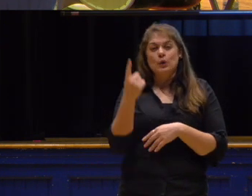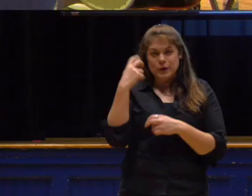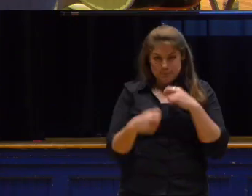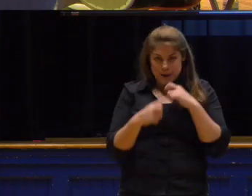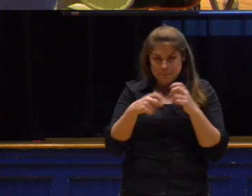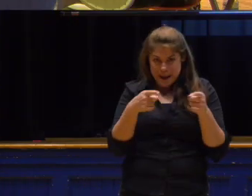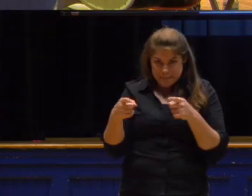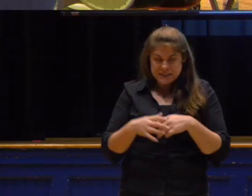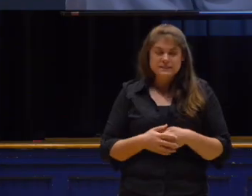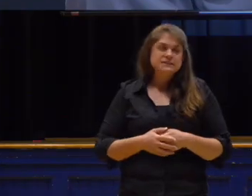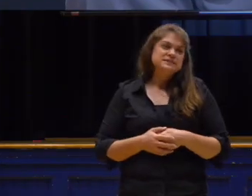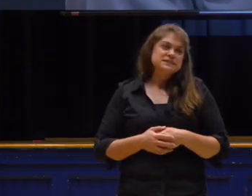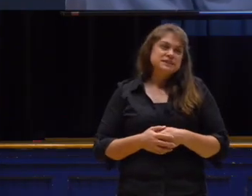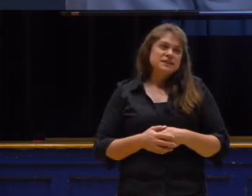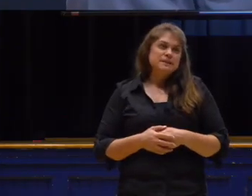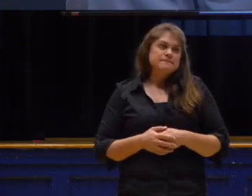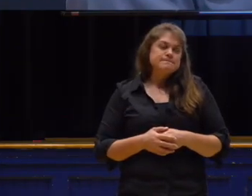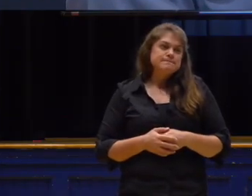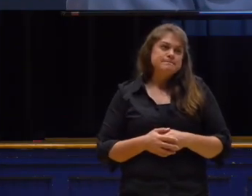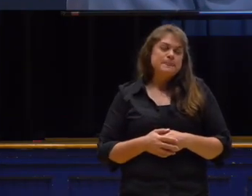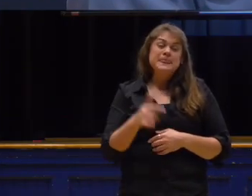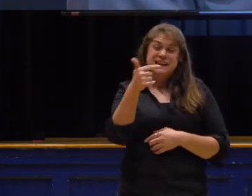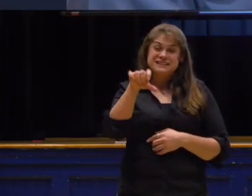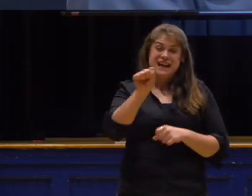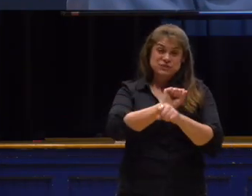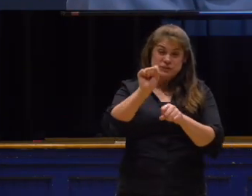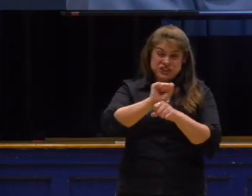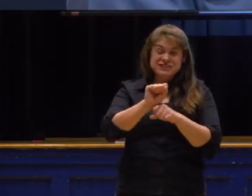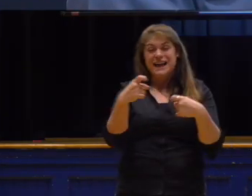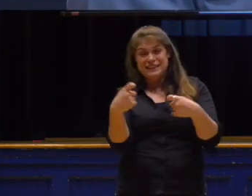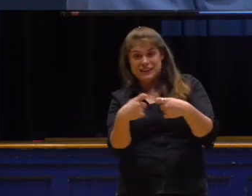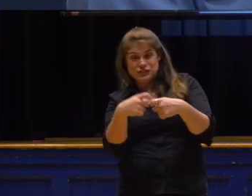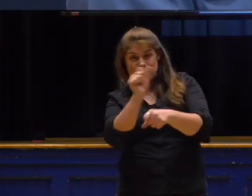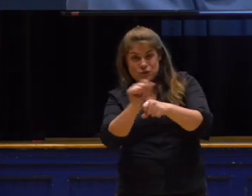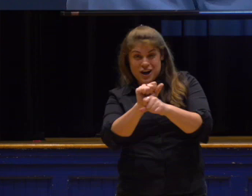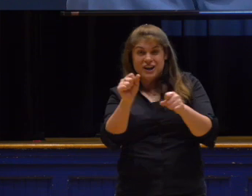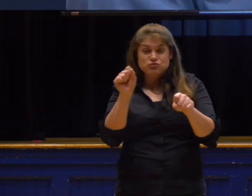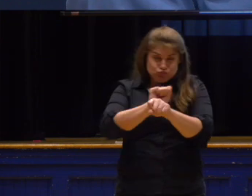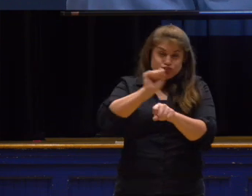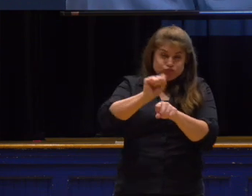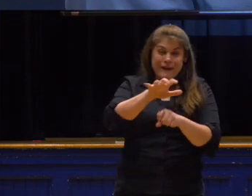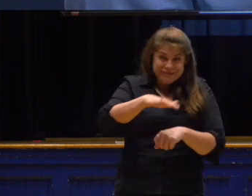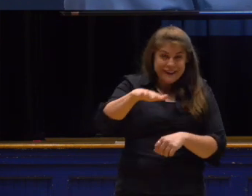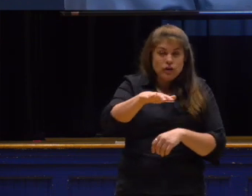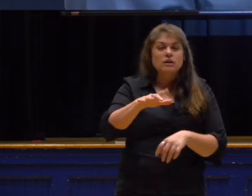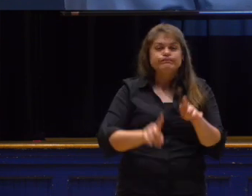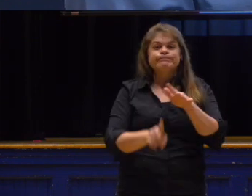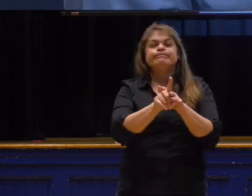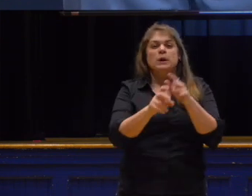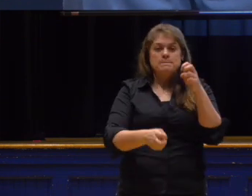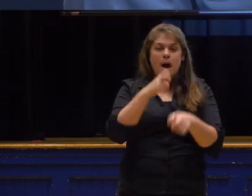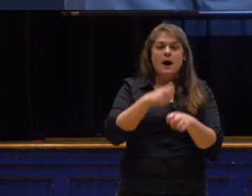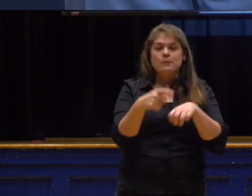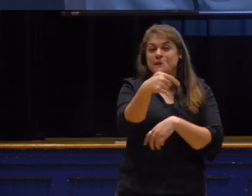because one of the problems that ran into was gas work, electric work that were going on out there. There